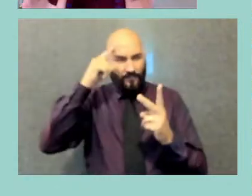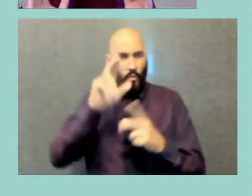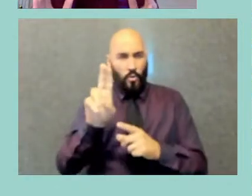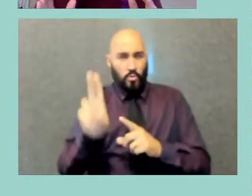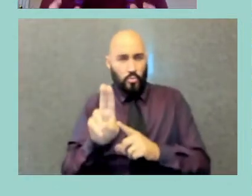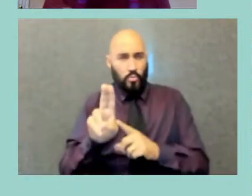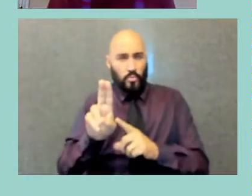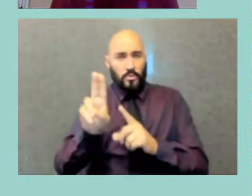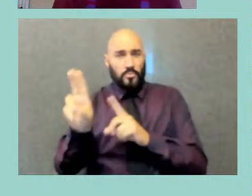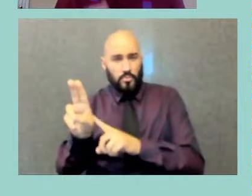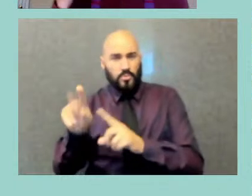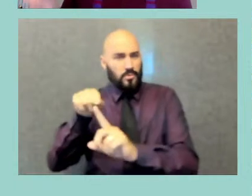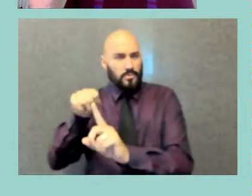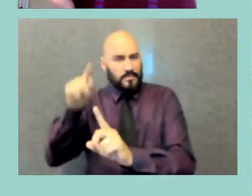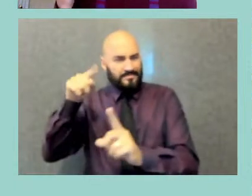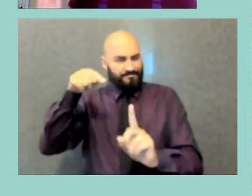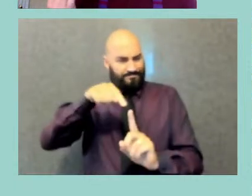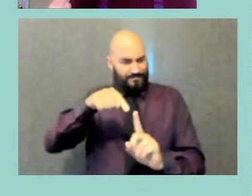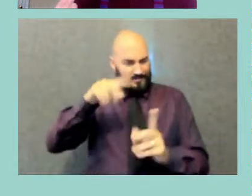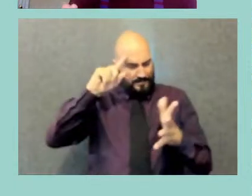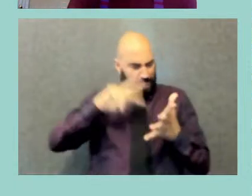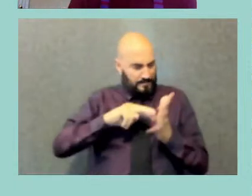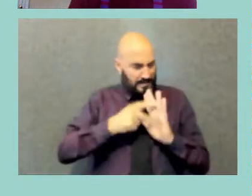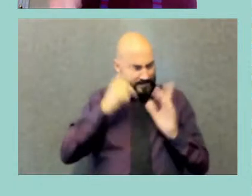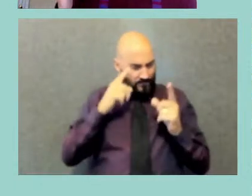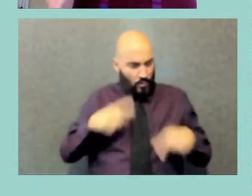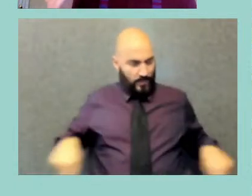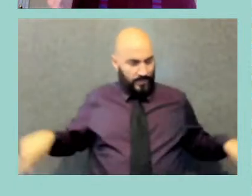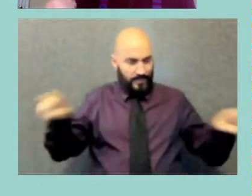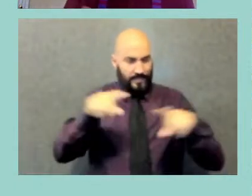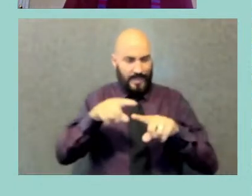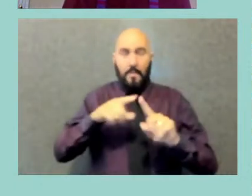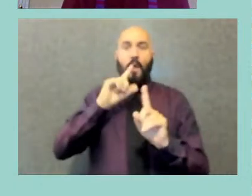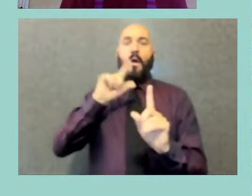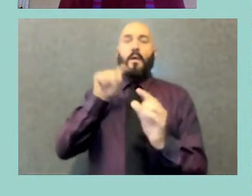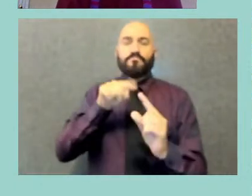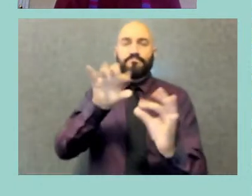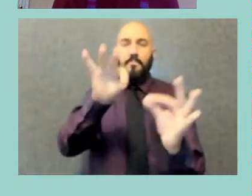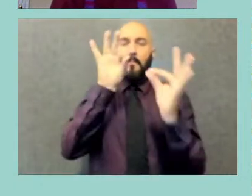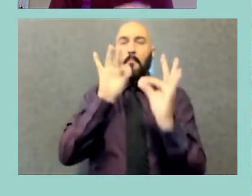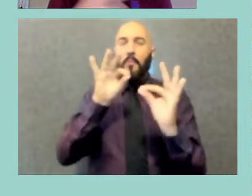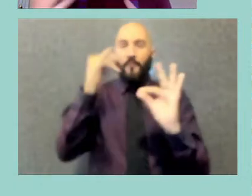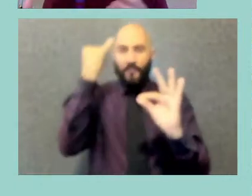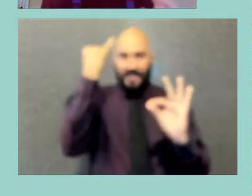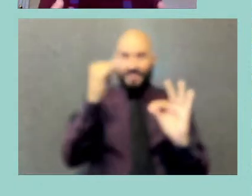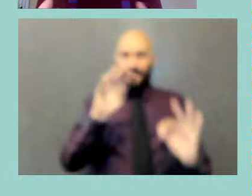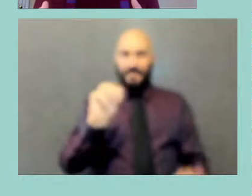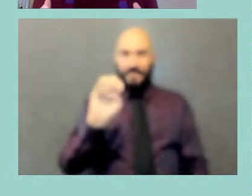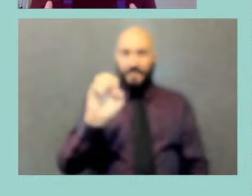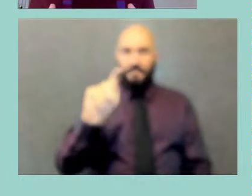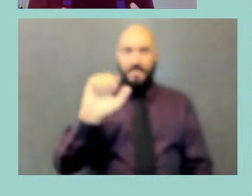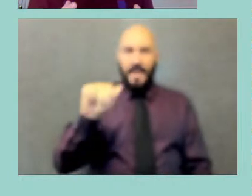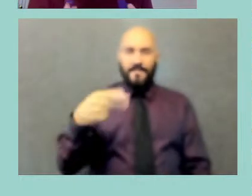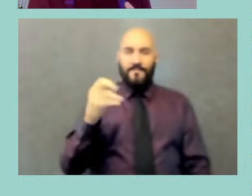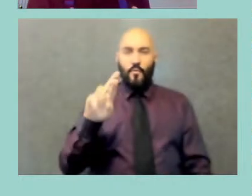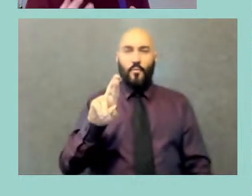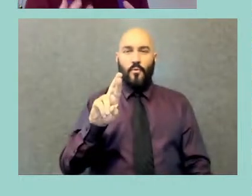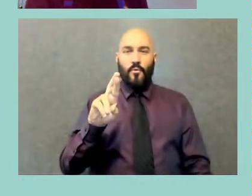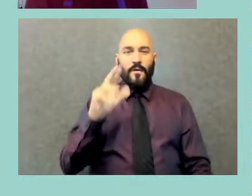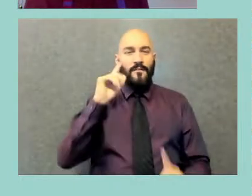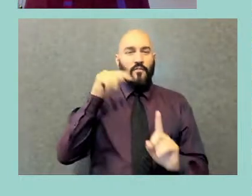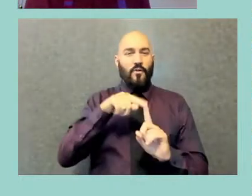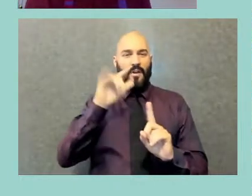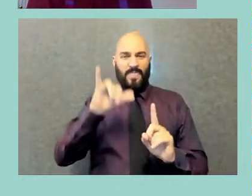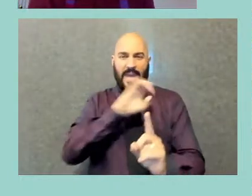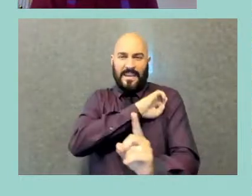it was, the perfect metaphor to capture this year's synergy, what moving through this pandemic might mean in the